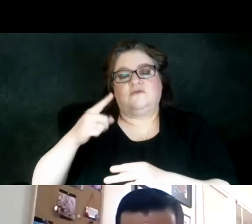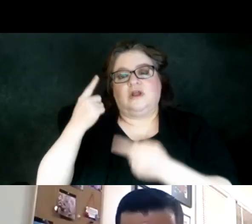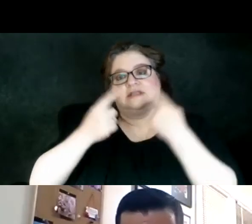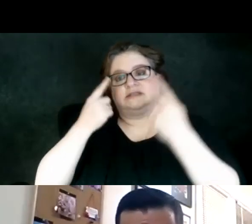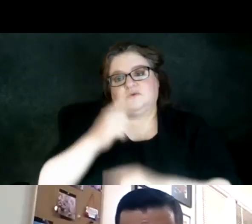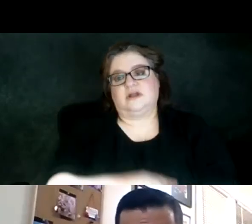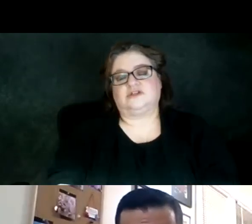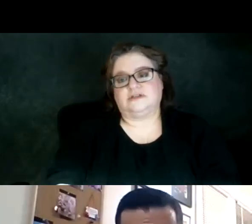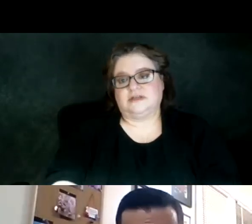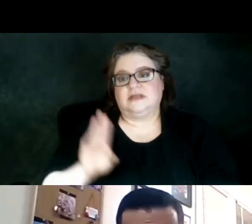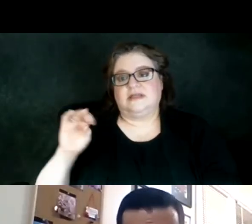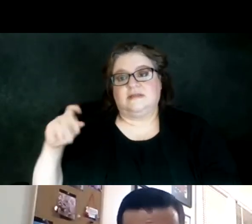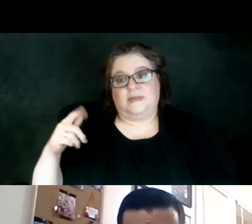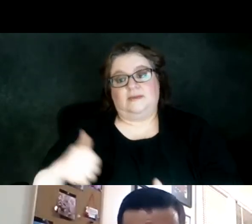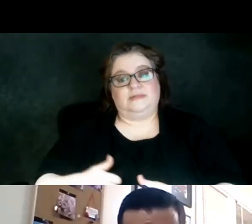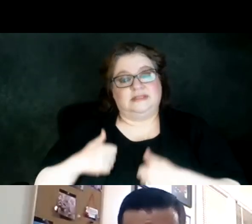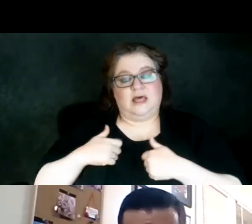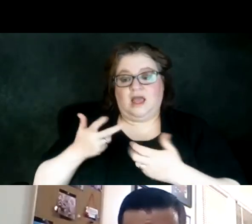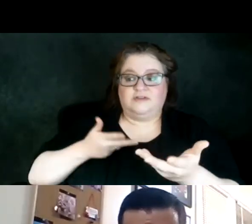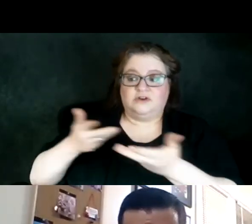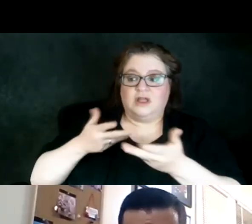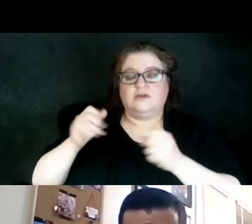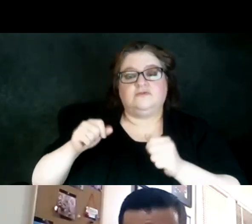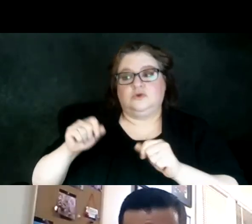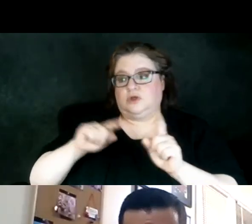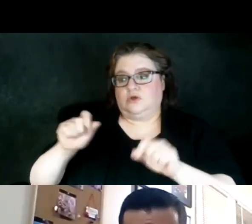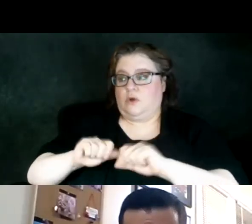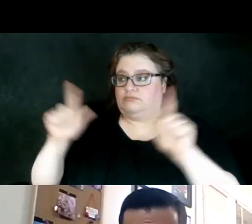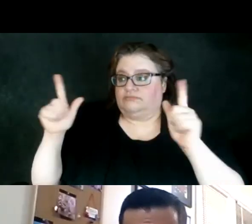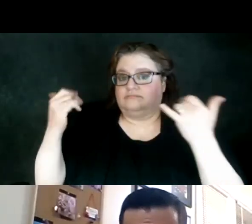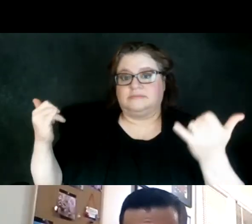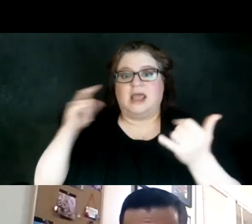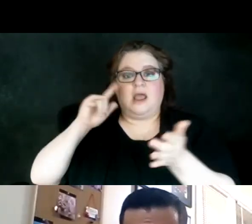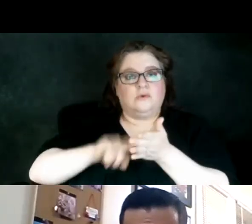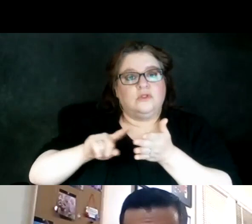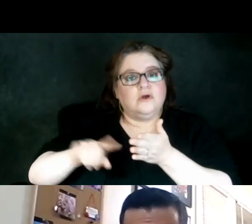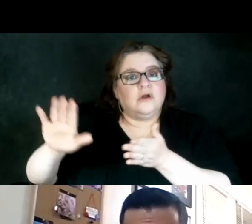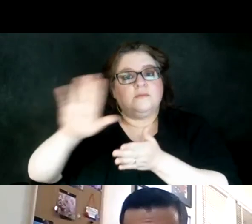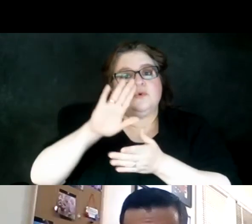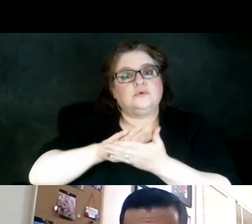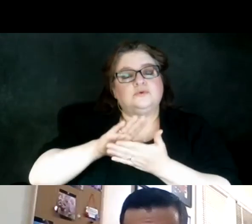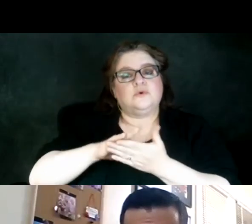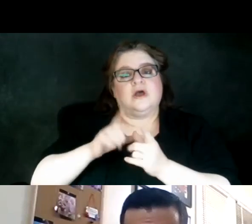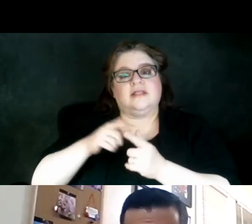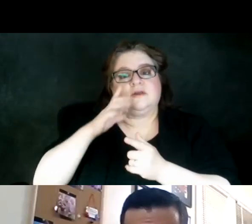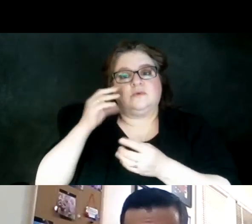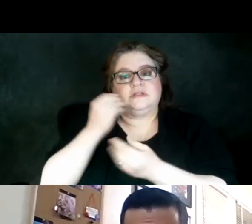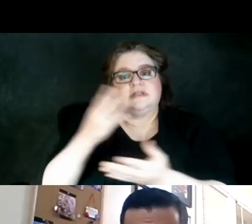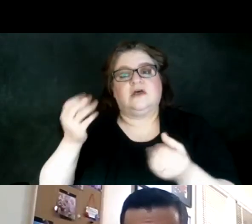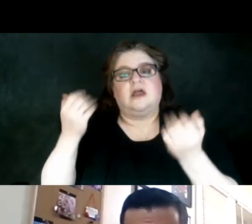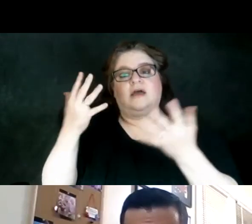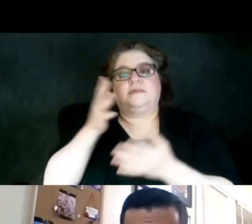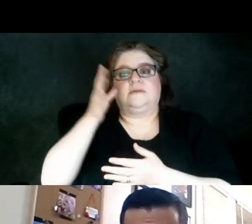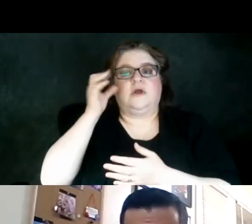consideration. The map is live and interactive. You could go to it now, look up your school, and then it will tell you how many parent